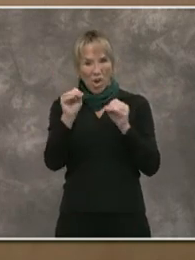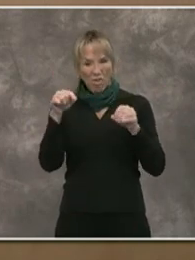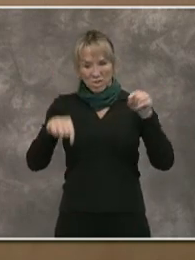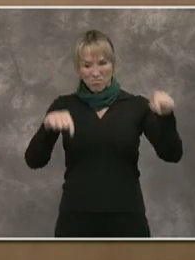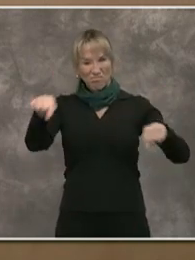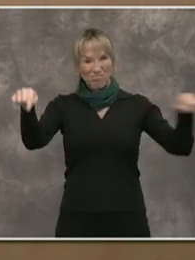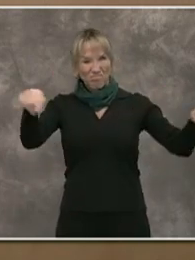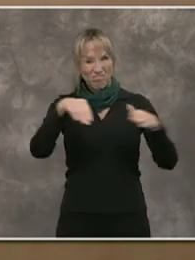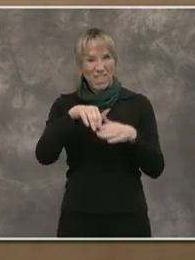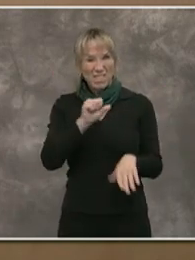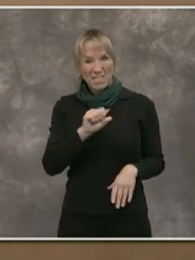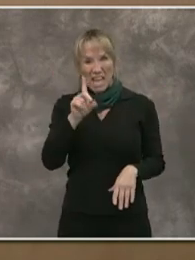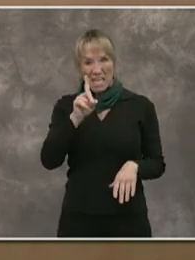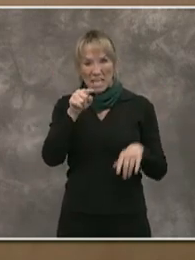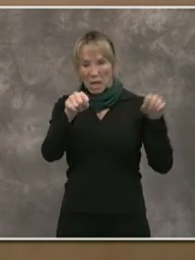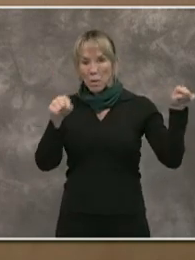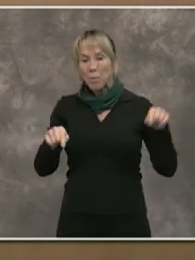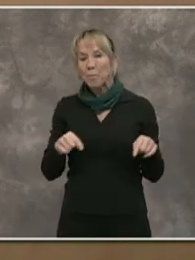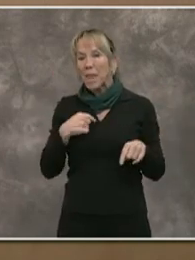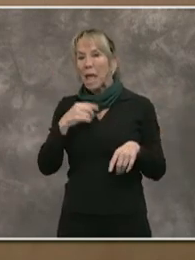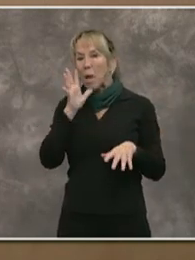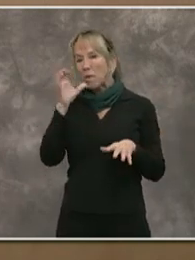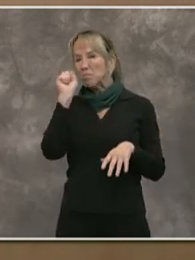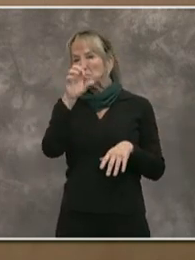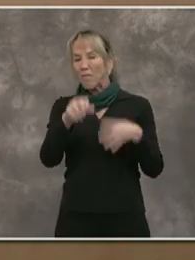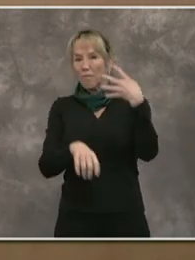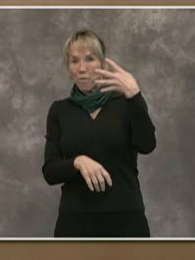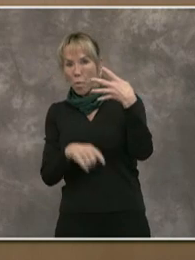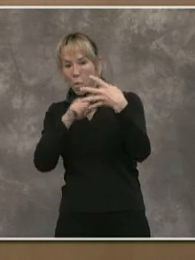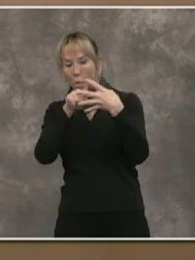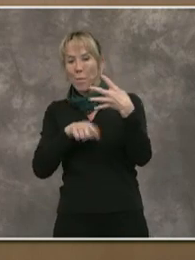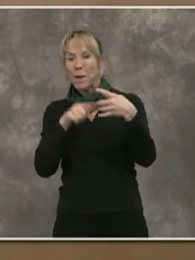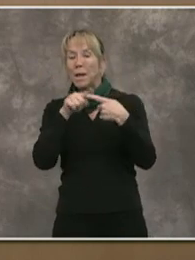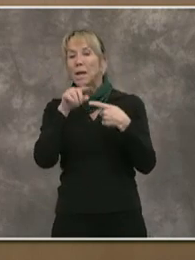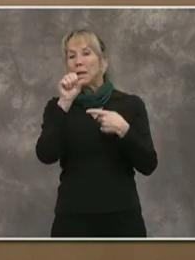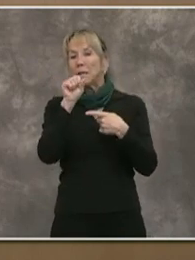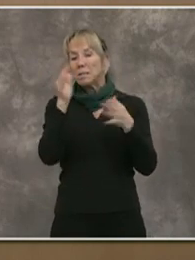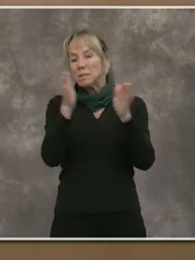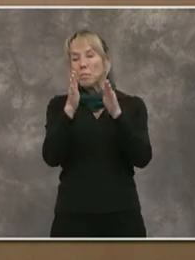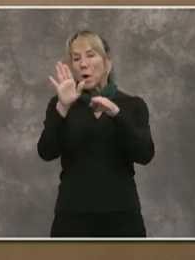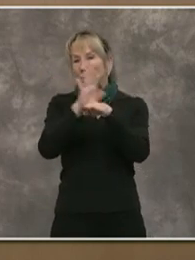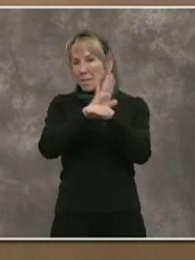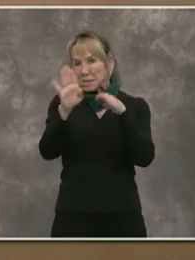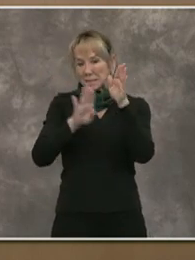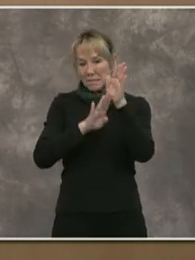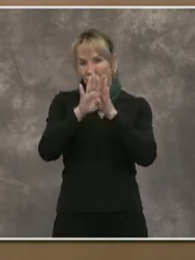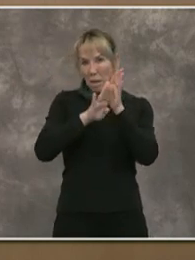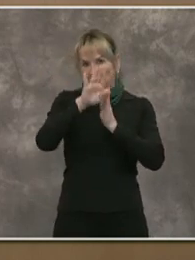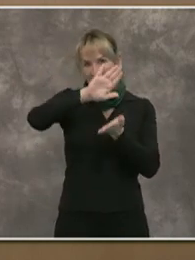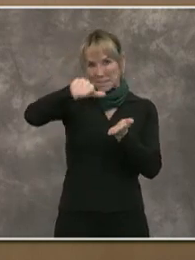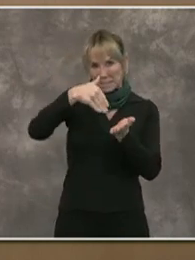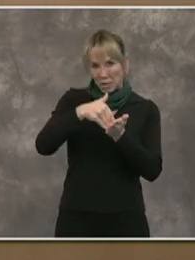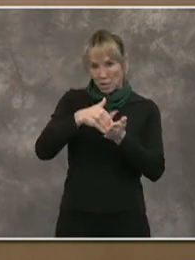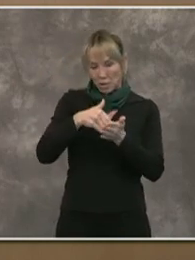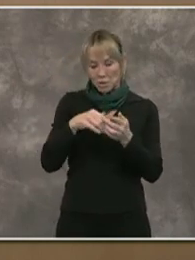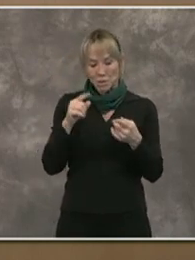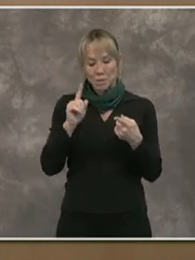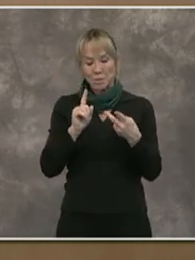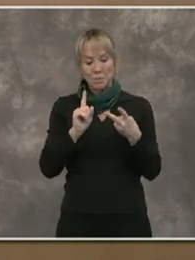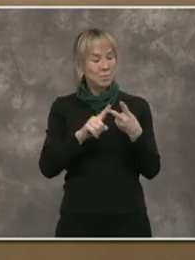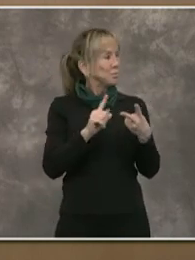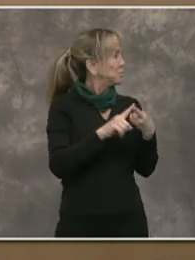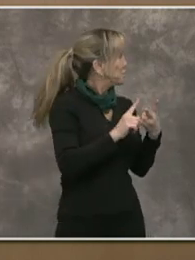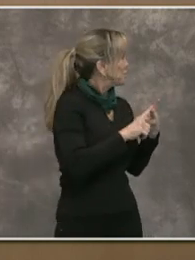offices, and I'm going to include 4 of them right now. The Small Business Development Centers,